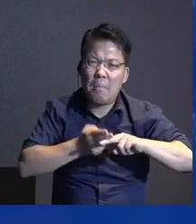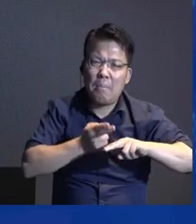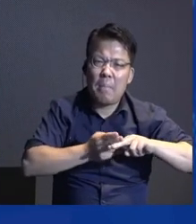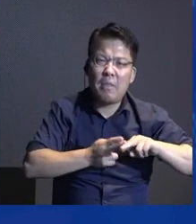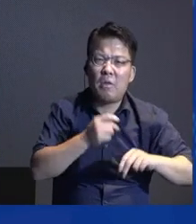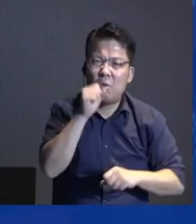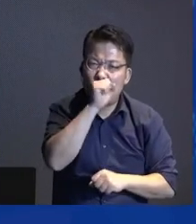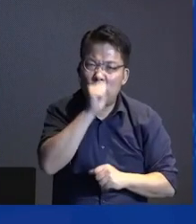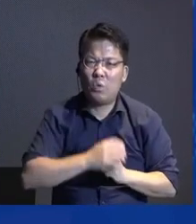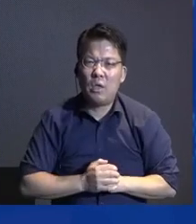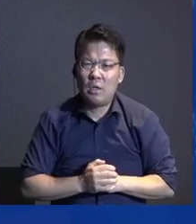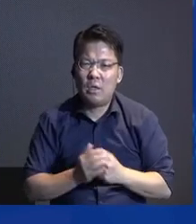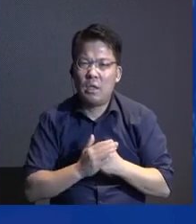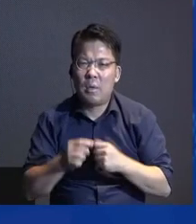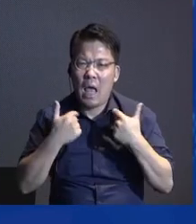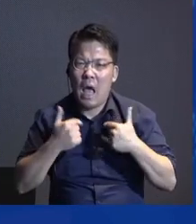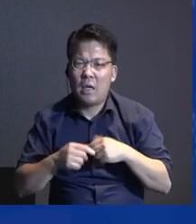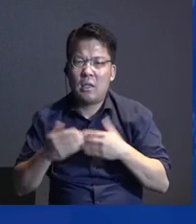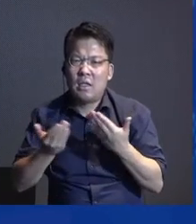like that.